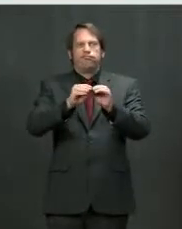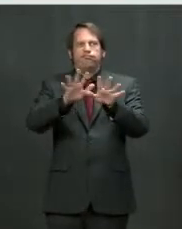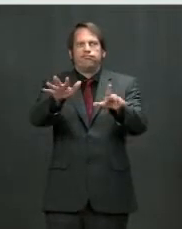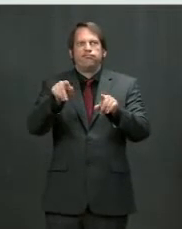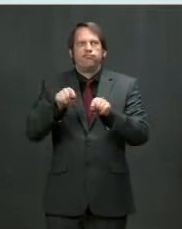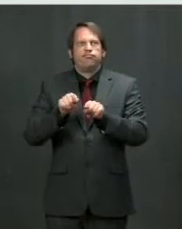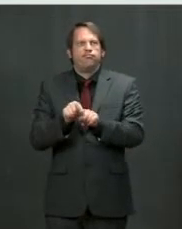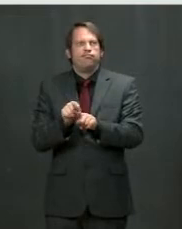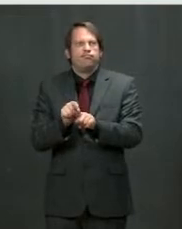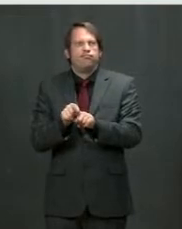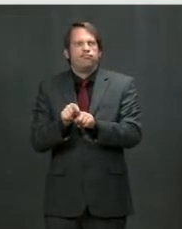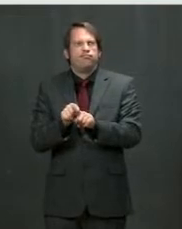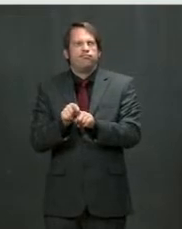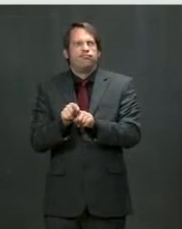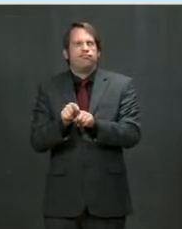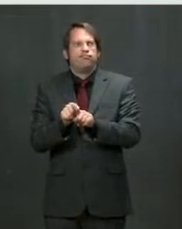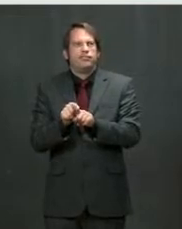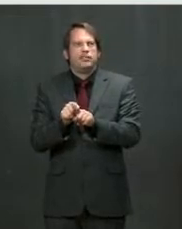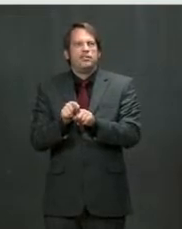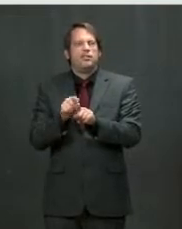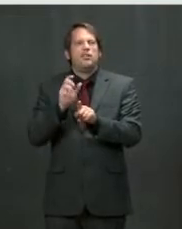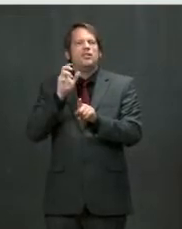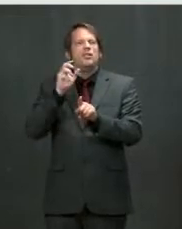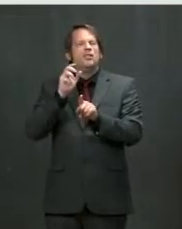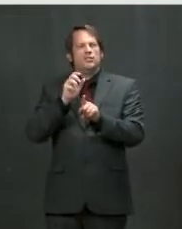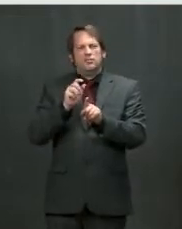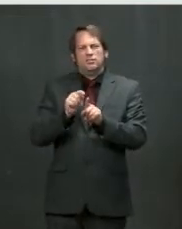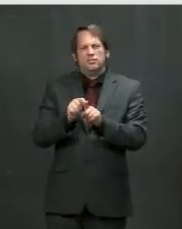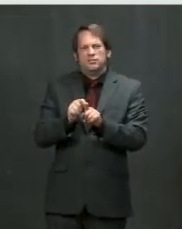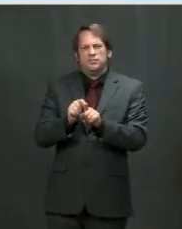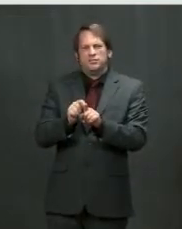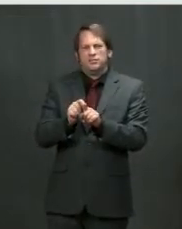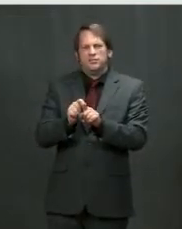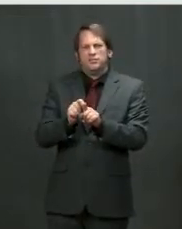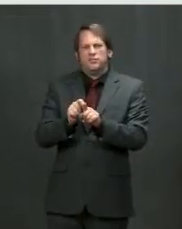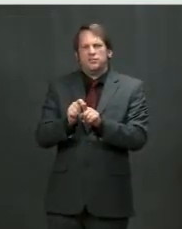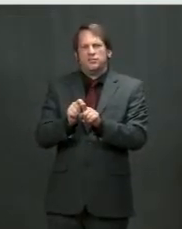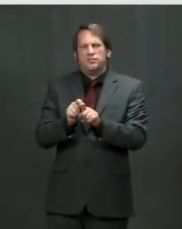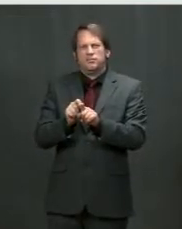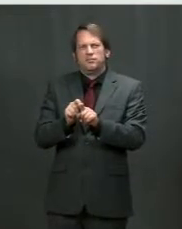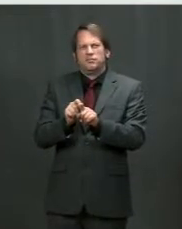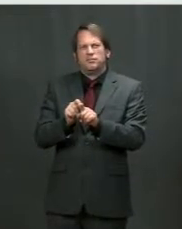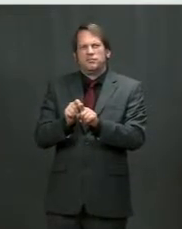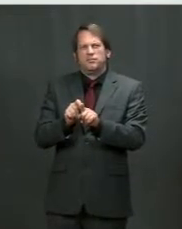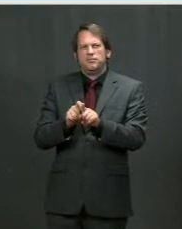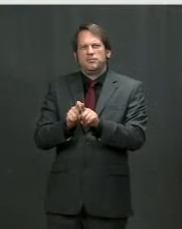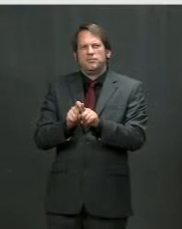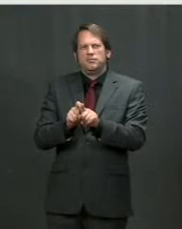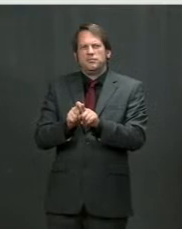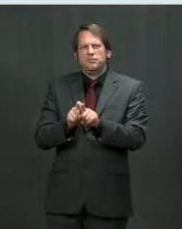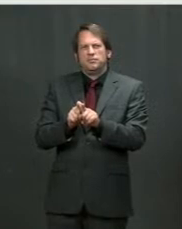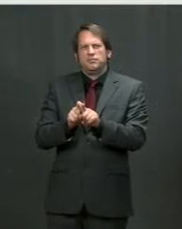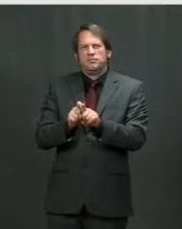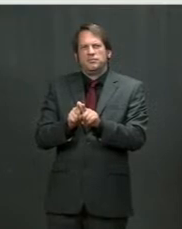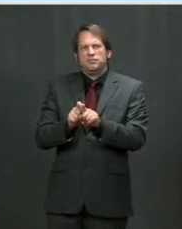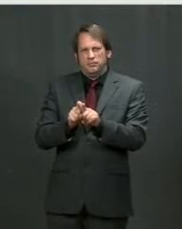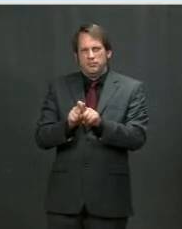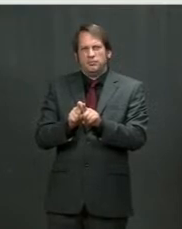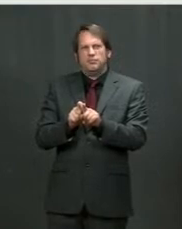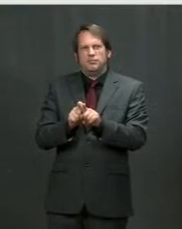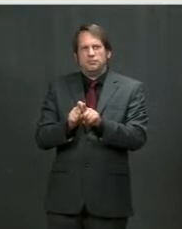like even compared with the original strain? And then I think this question probably is best for you, Andy. Sorry, just one